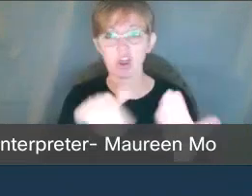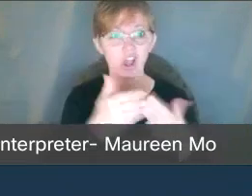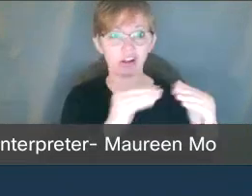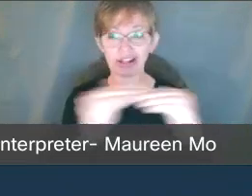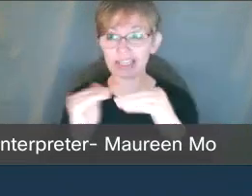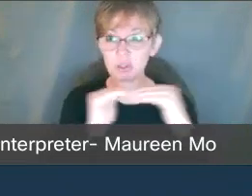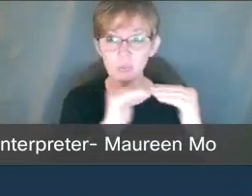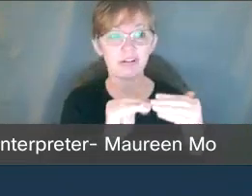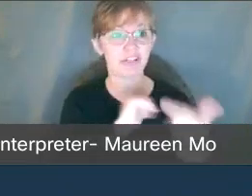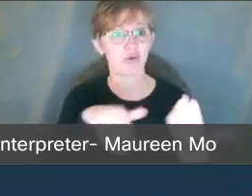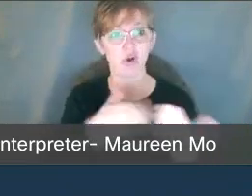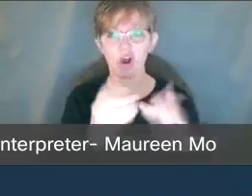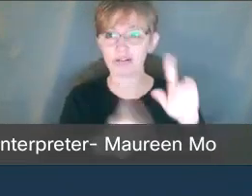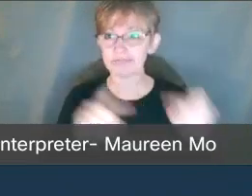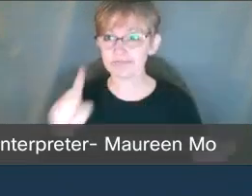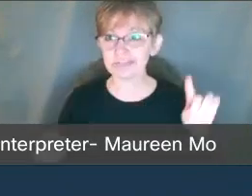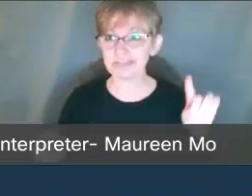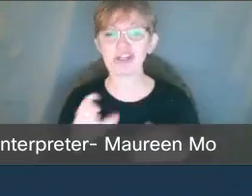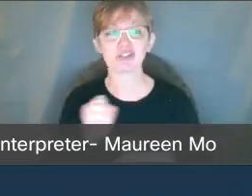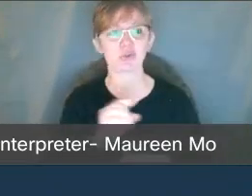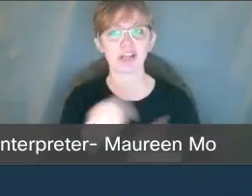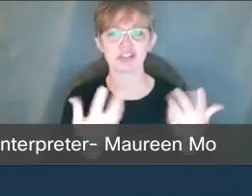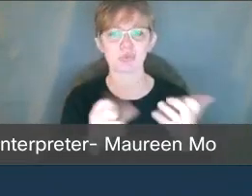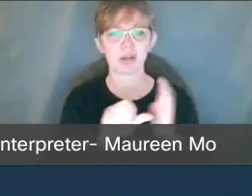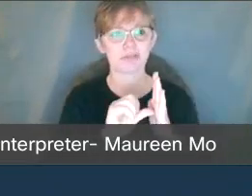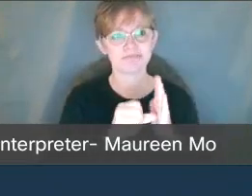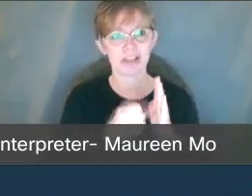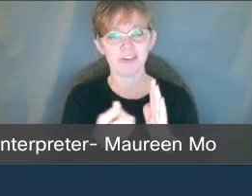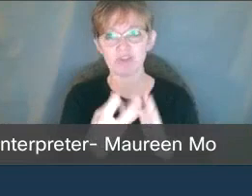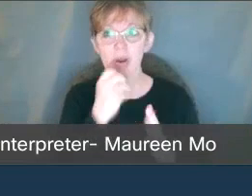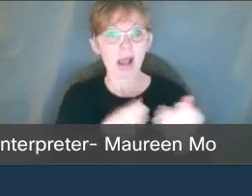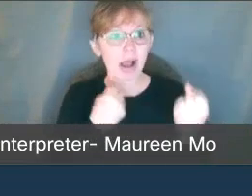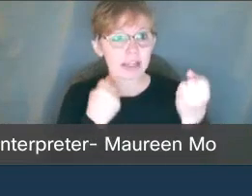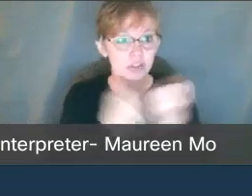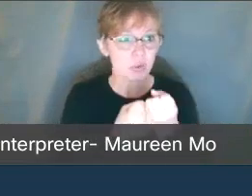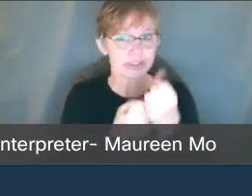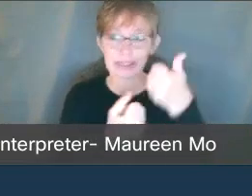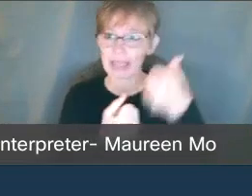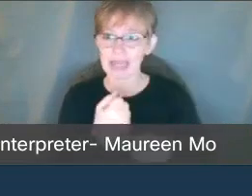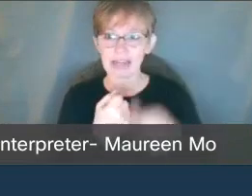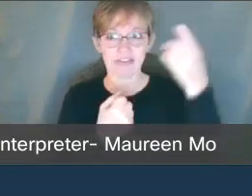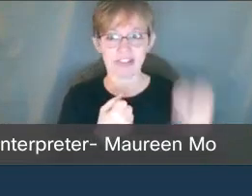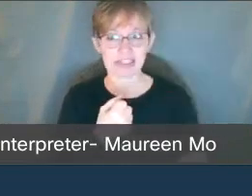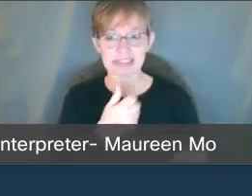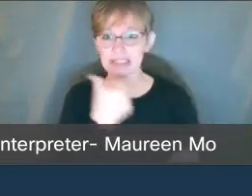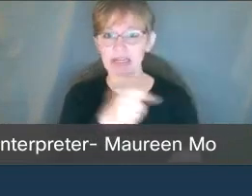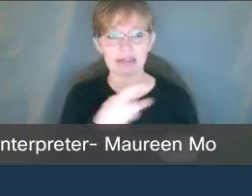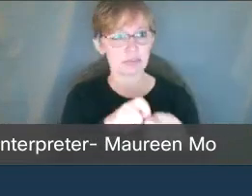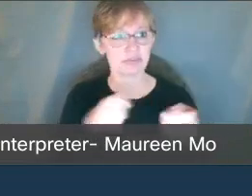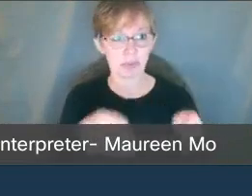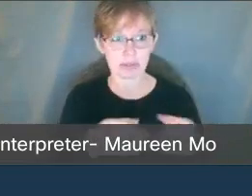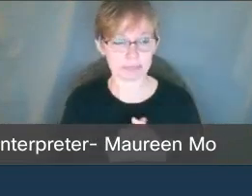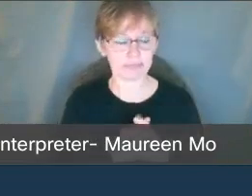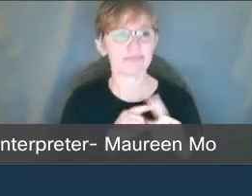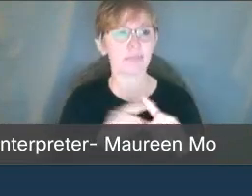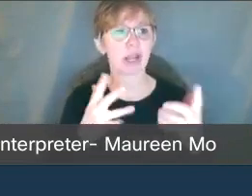differ in various ways. So I wanted to just highlight a few here. I'm not endorsing these in any way. So here I wanted to show some that have